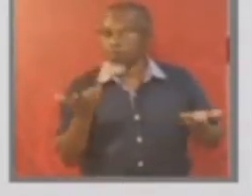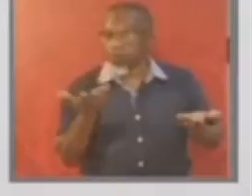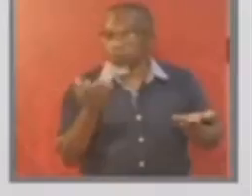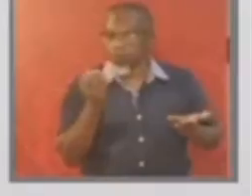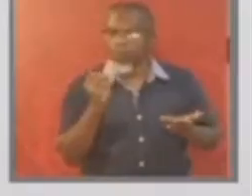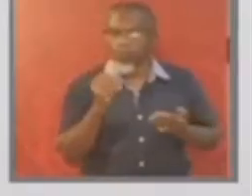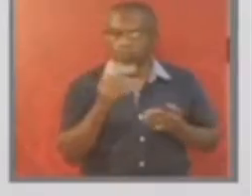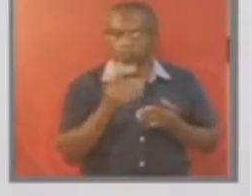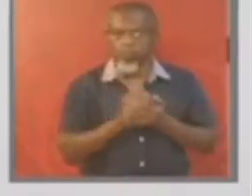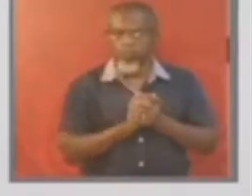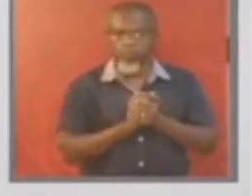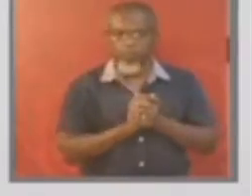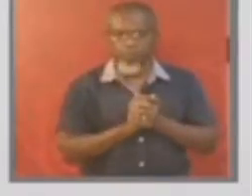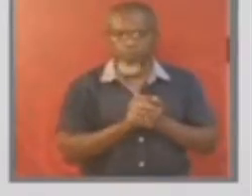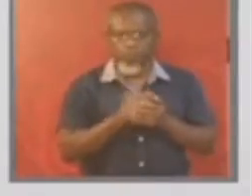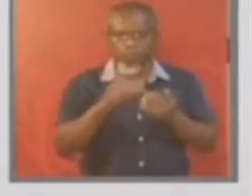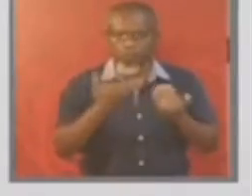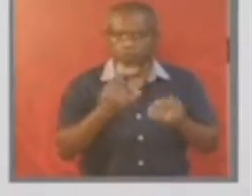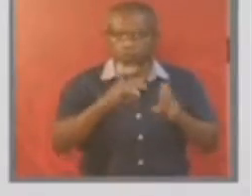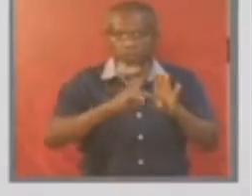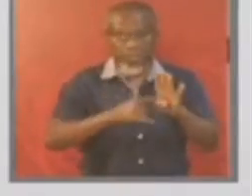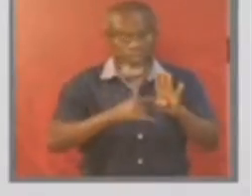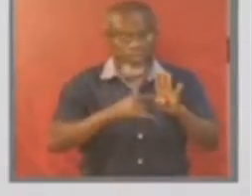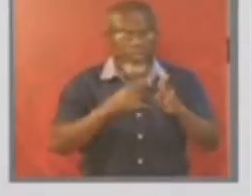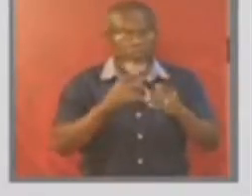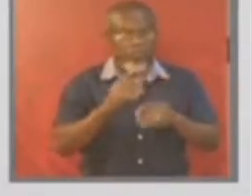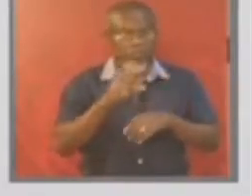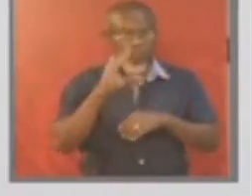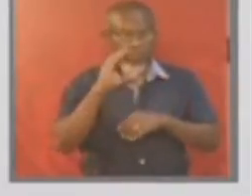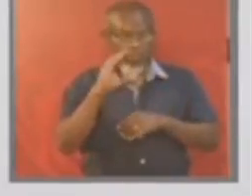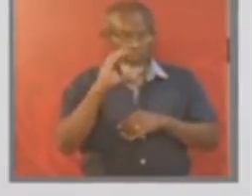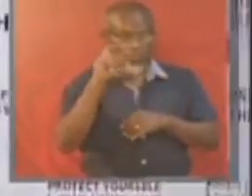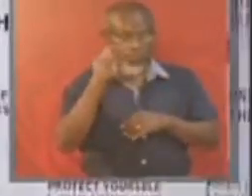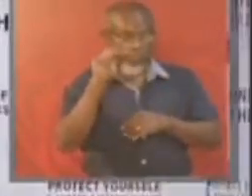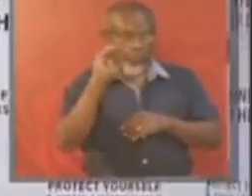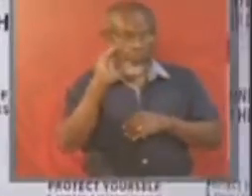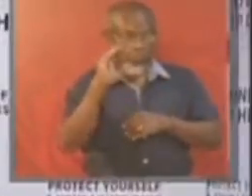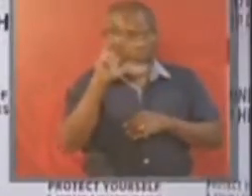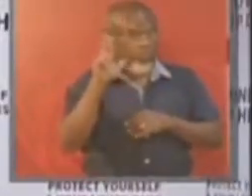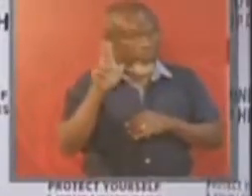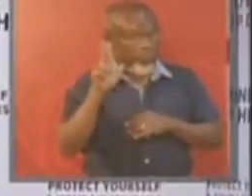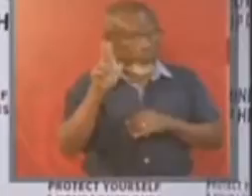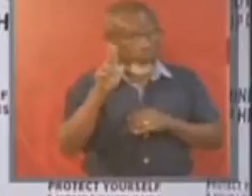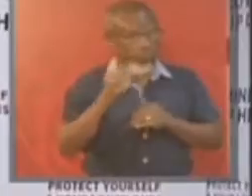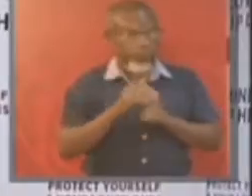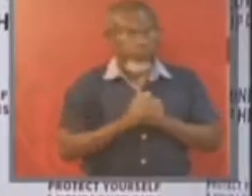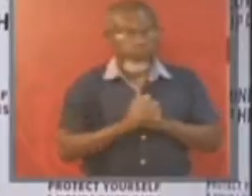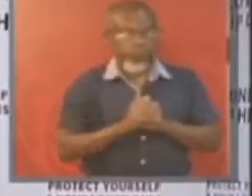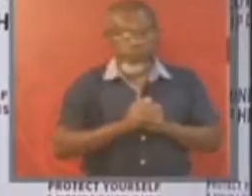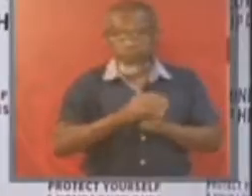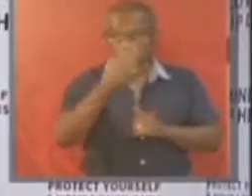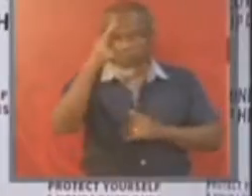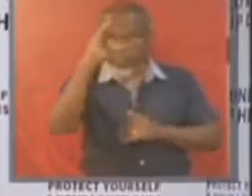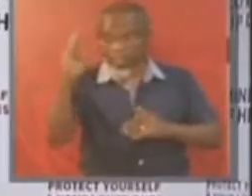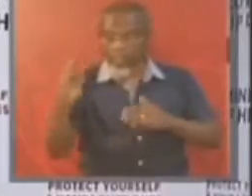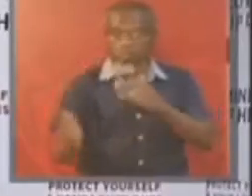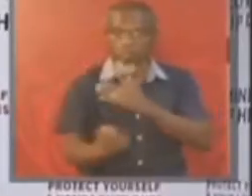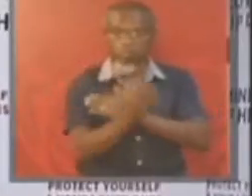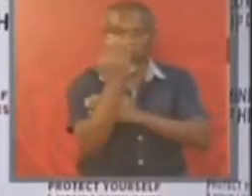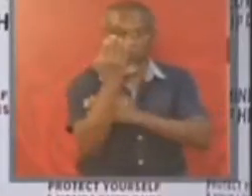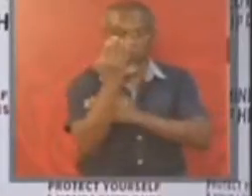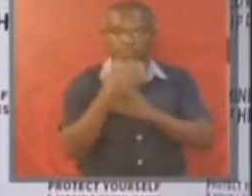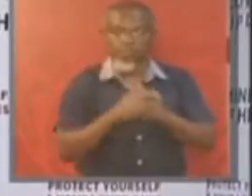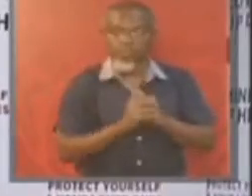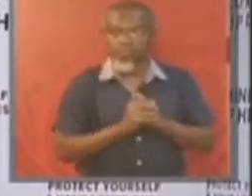questions. And we begin with questions from C and C3. Hi, morning everyone. Rashad Khan, Guardian